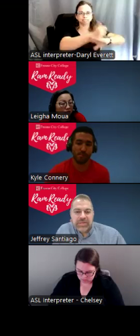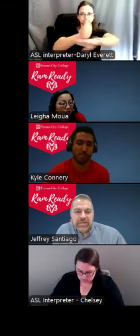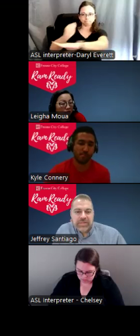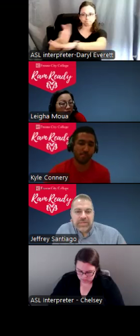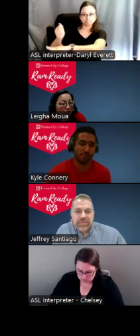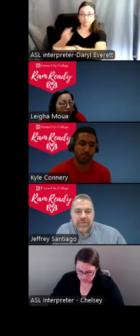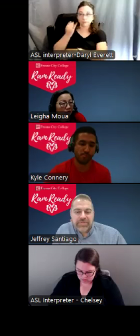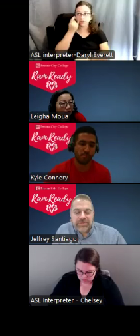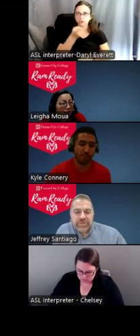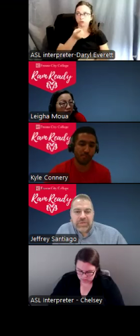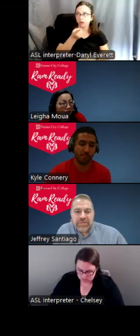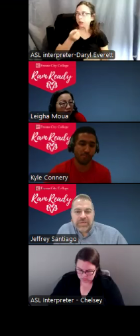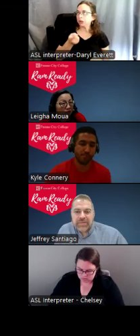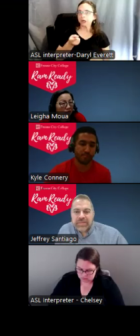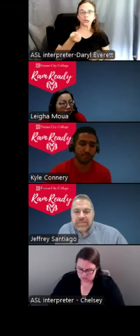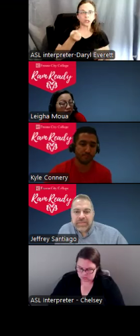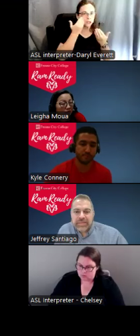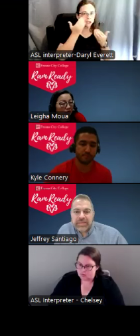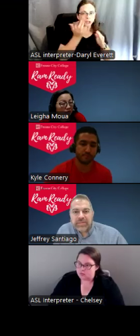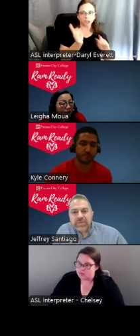about future